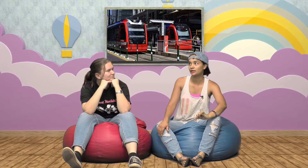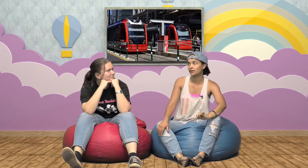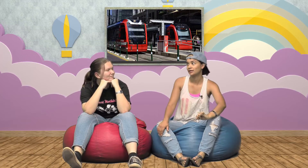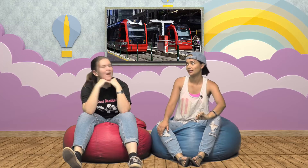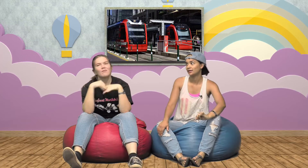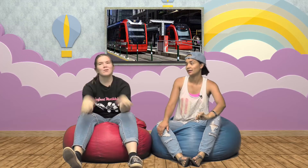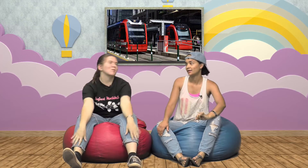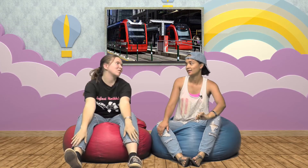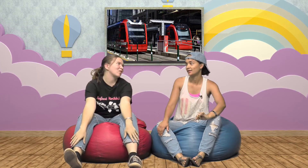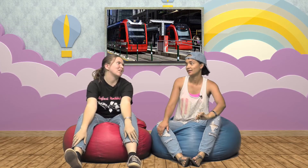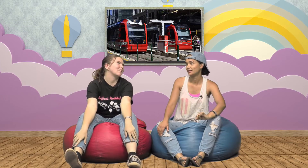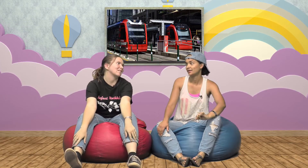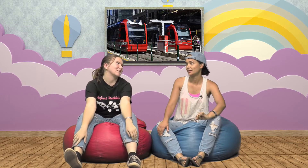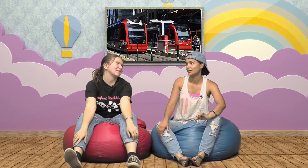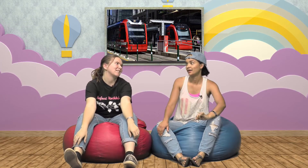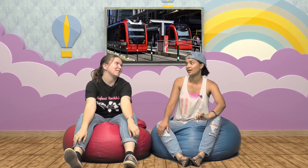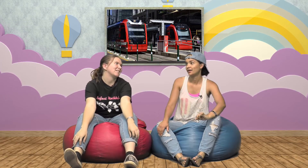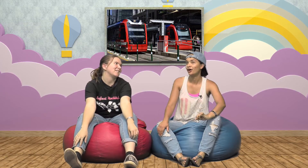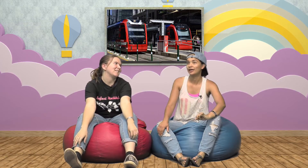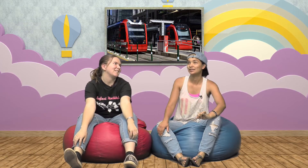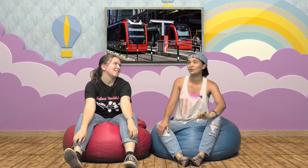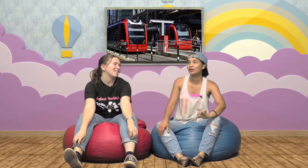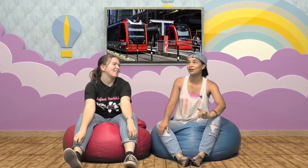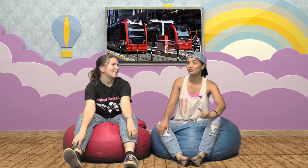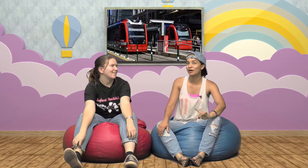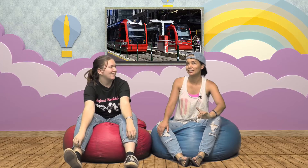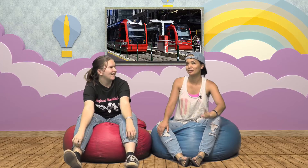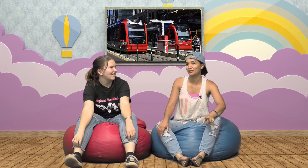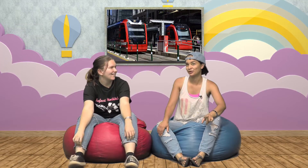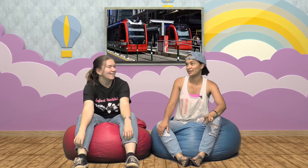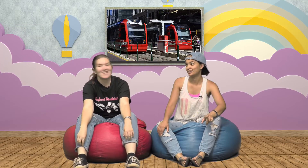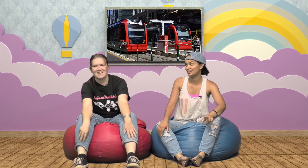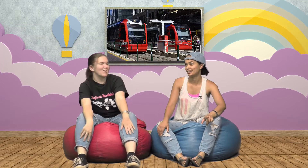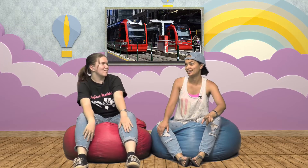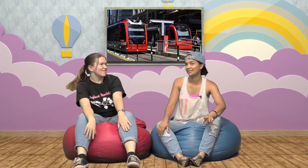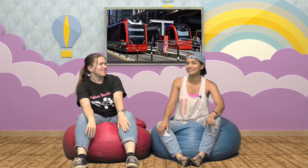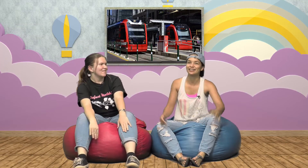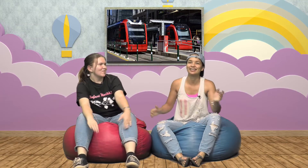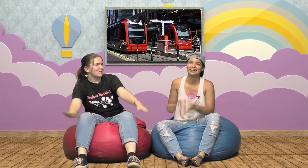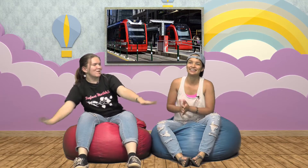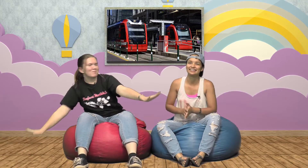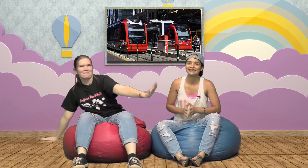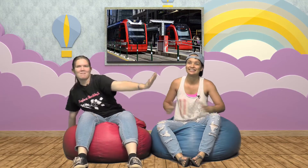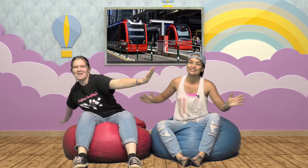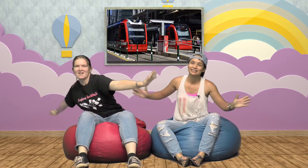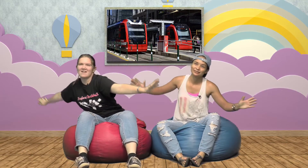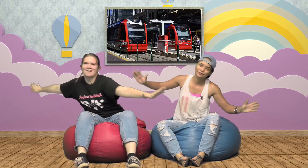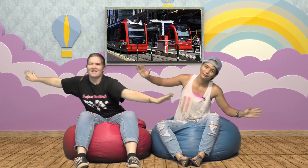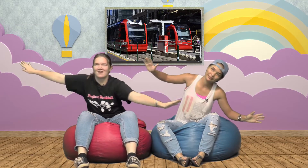Bali. I've always wanted to go to Italy. Okay, so we're gonna go to Bali and then we're gonna go to Italy. Yes. Yes. Okay. So we're going to be